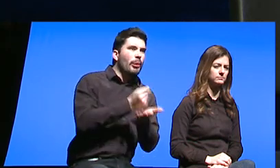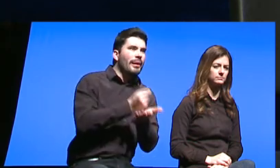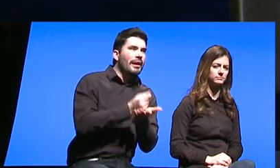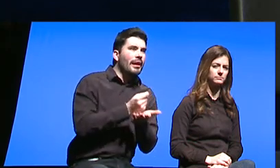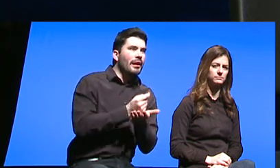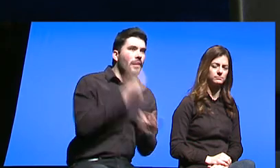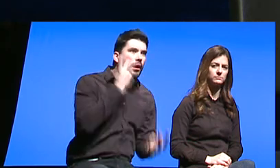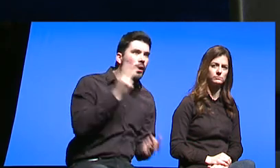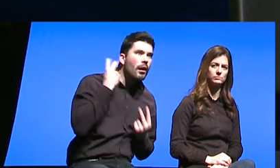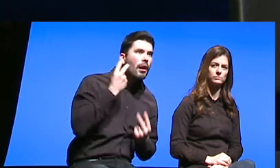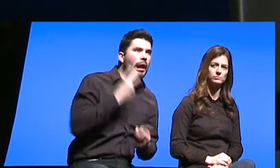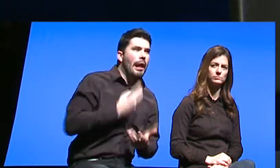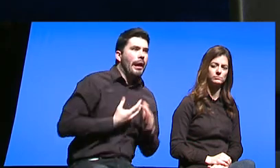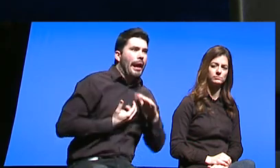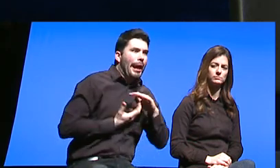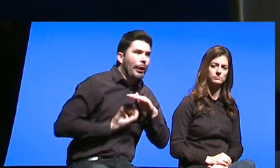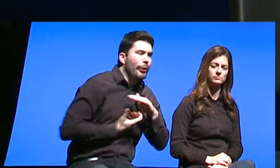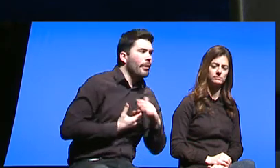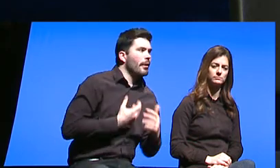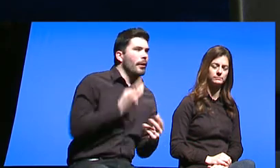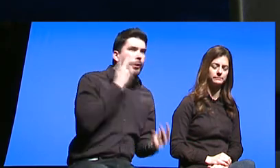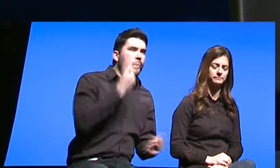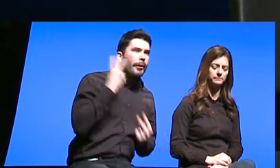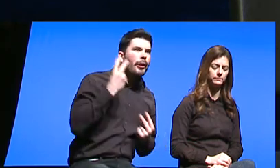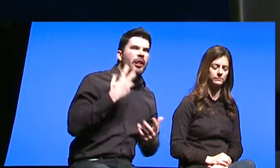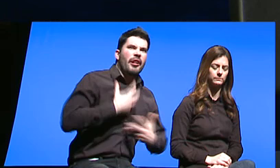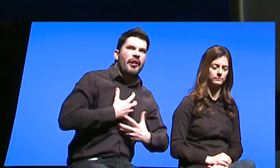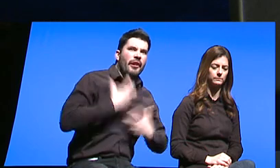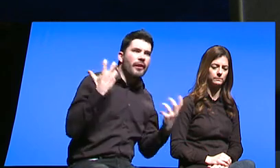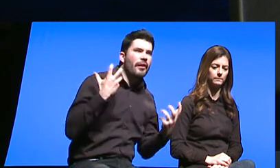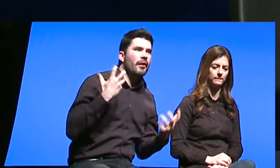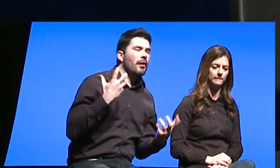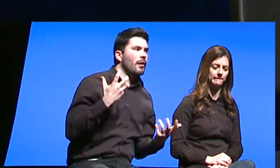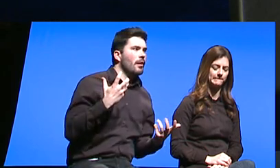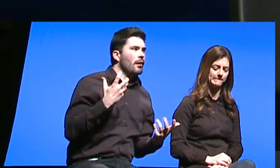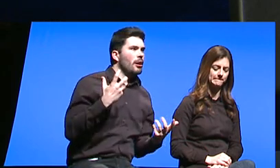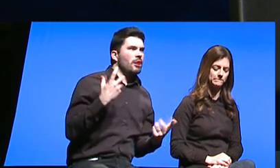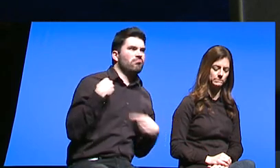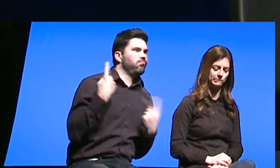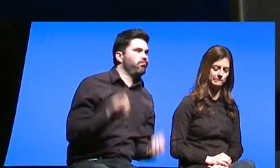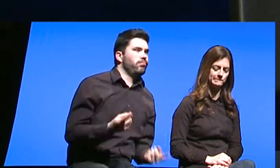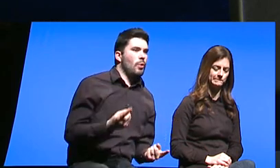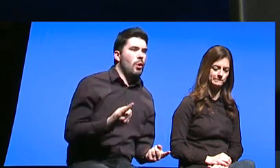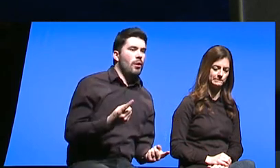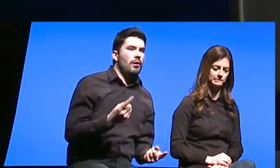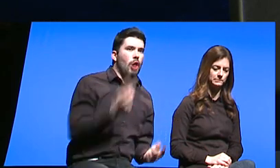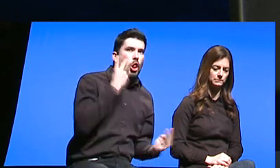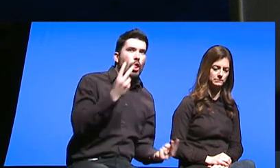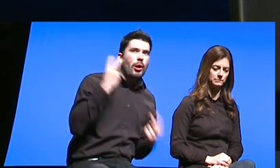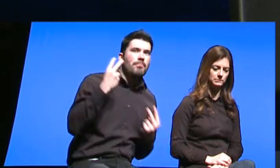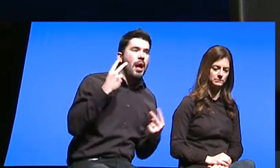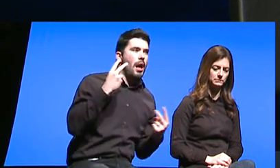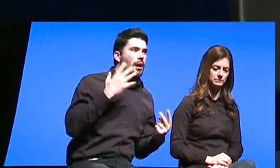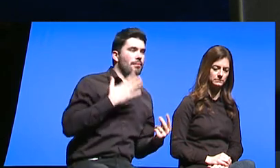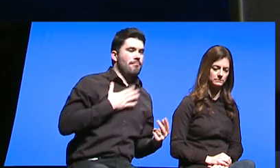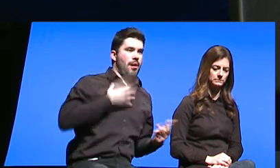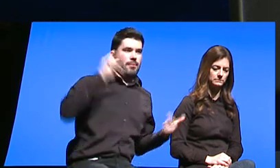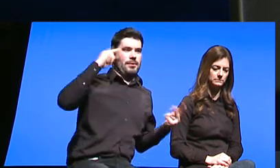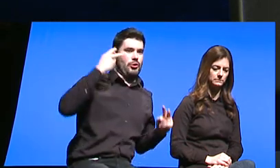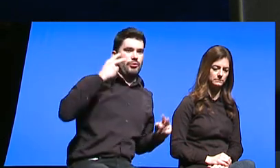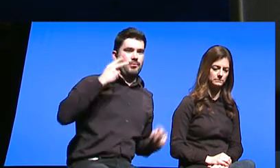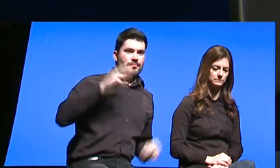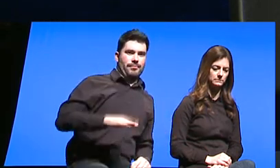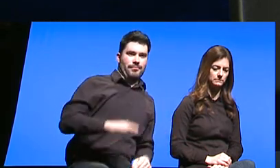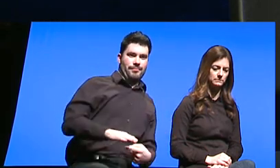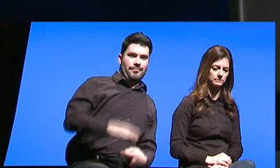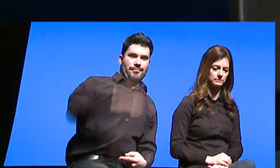This is why I was so outrage or misinformed or so much anger. For me personally, as a kid, it's